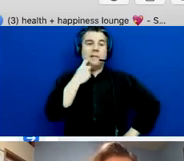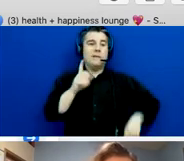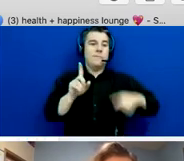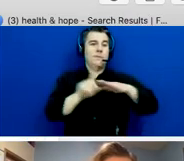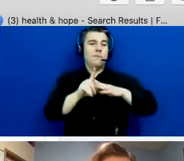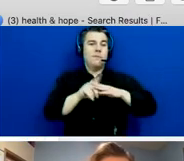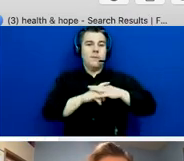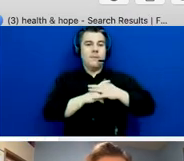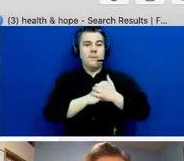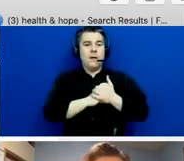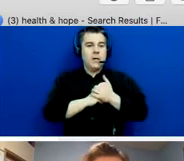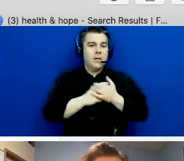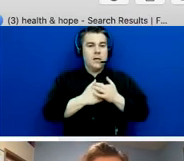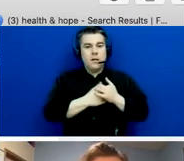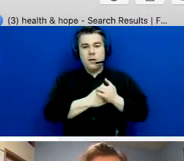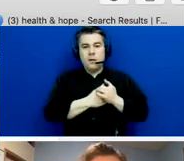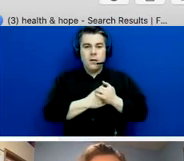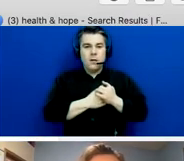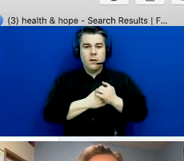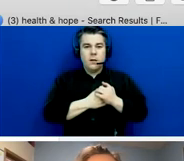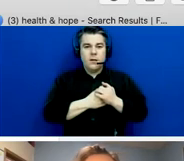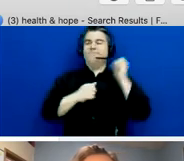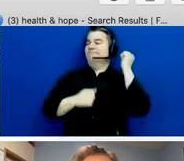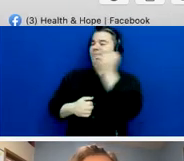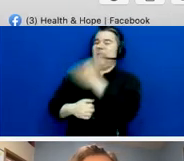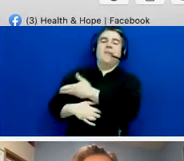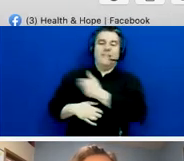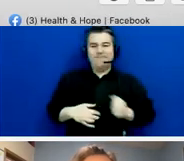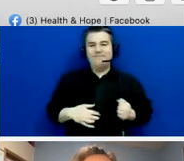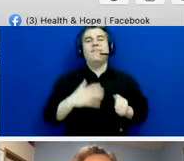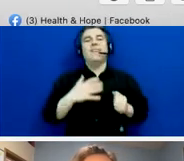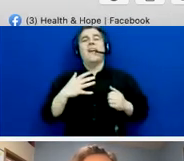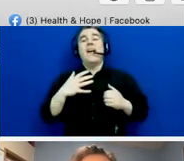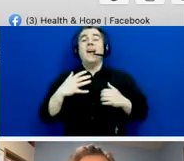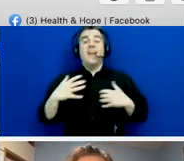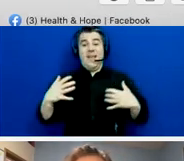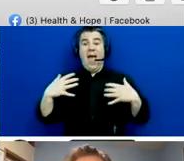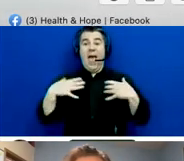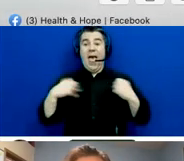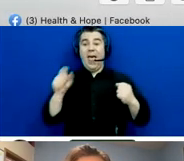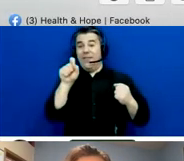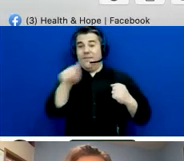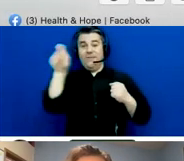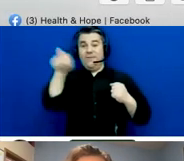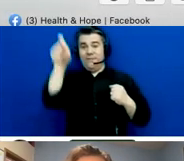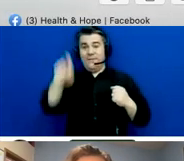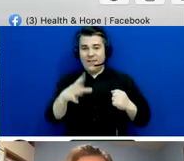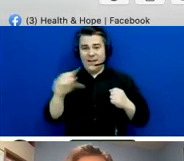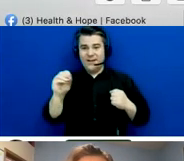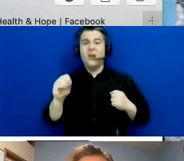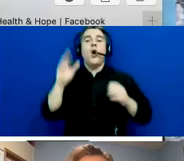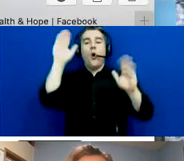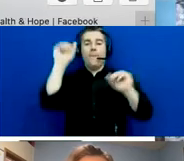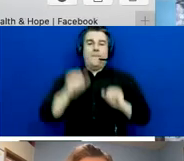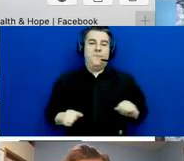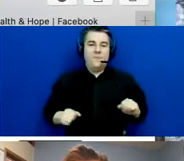searching for it. I think this is it. There it is. Health and Hope. This is a little bit of a smaller